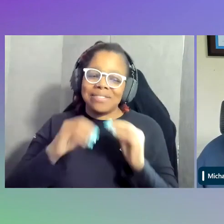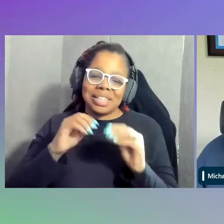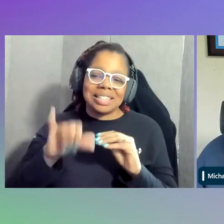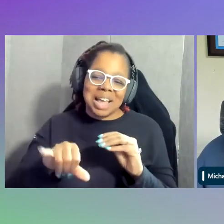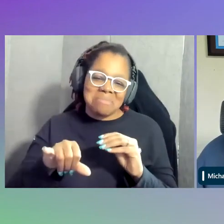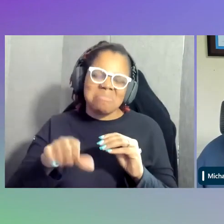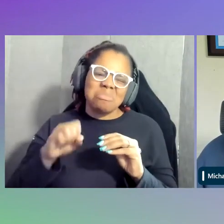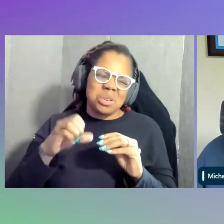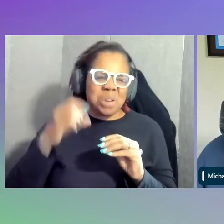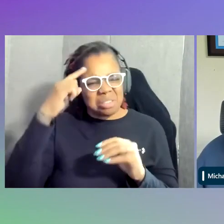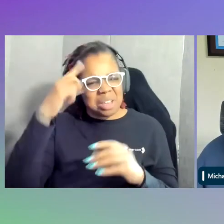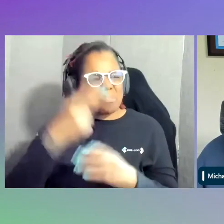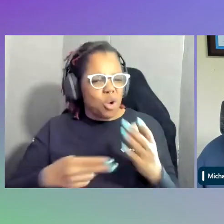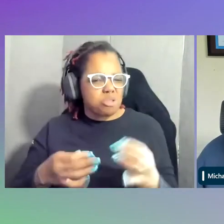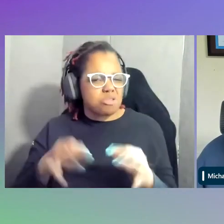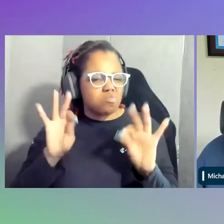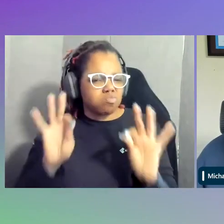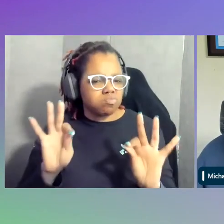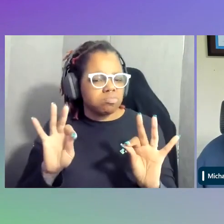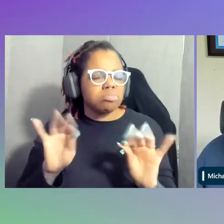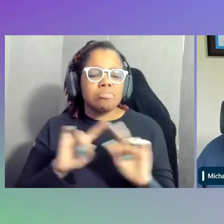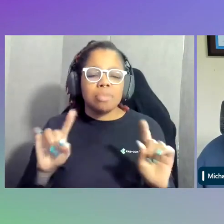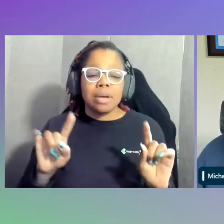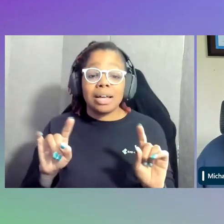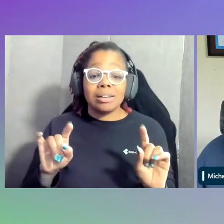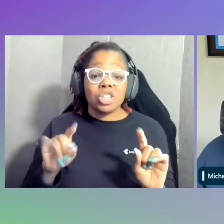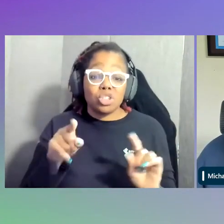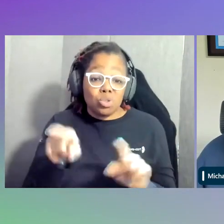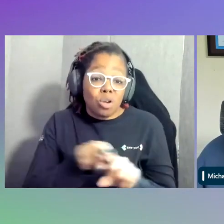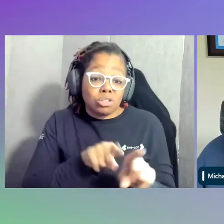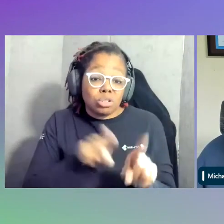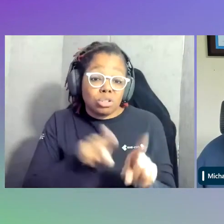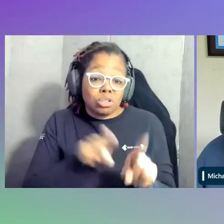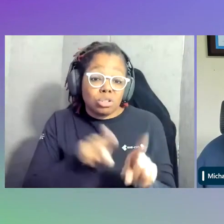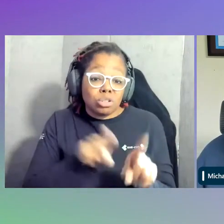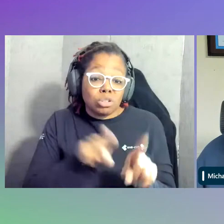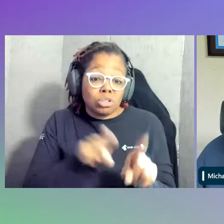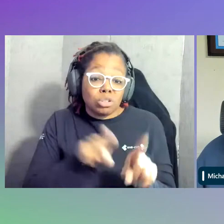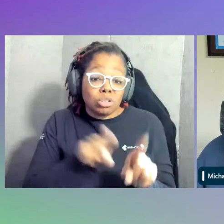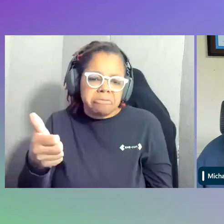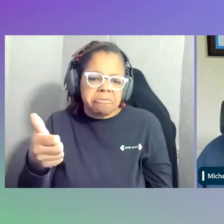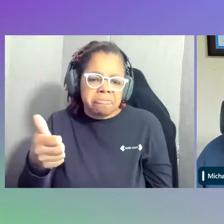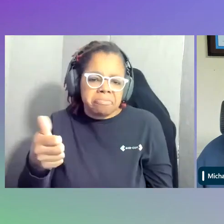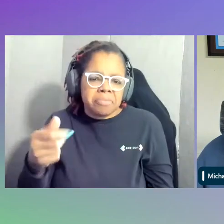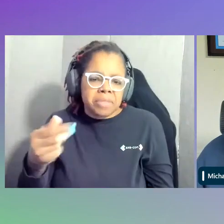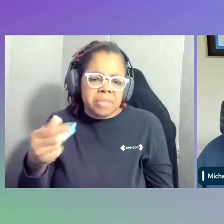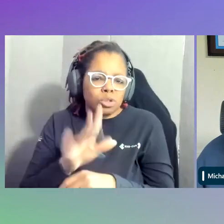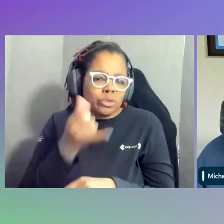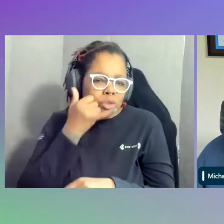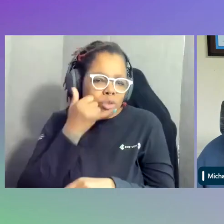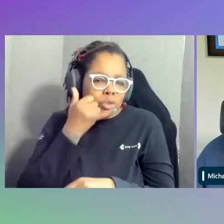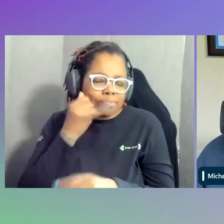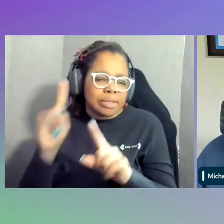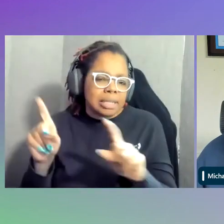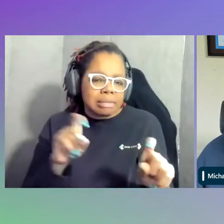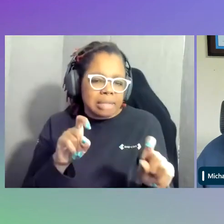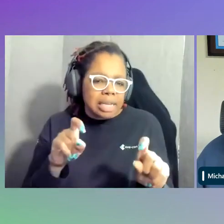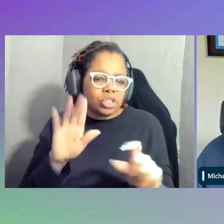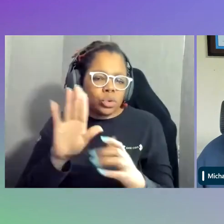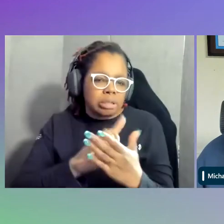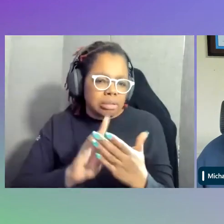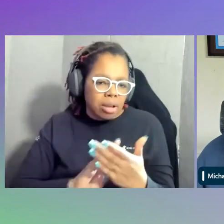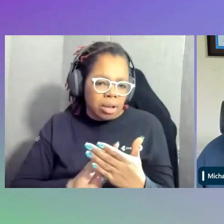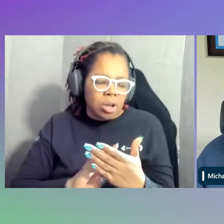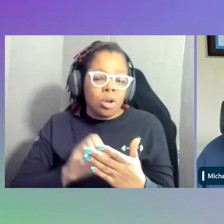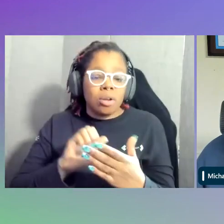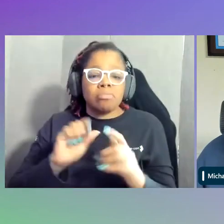So I think both are valid, but like you can also test and use like your phone to test your design.